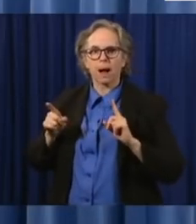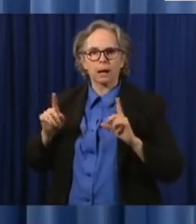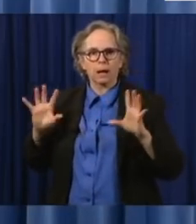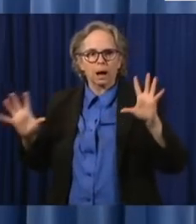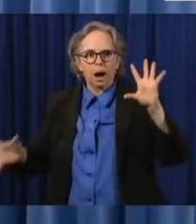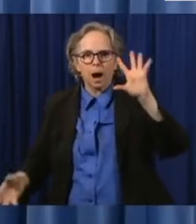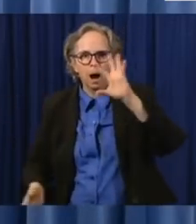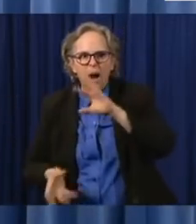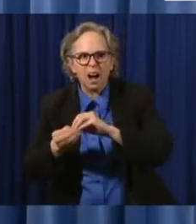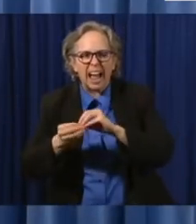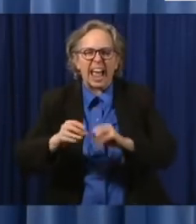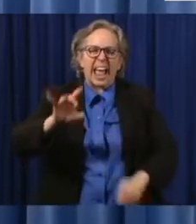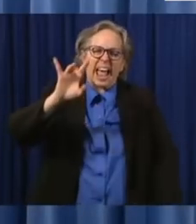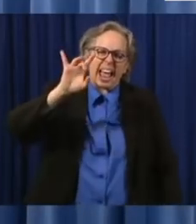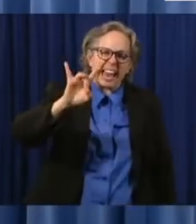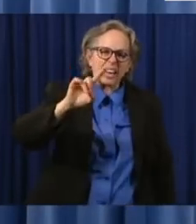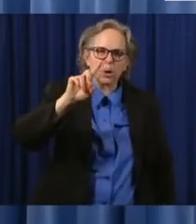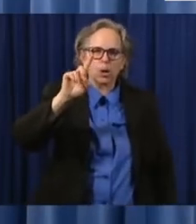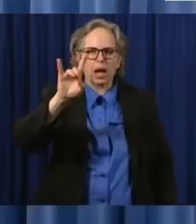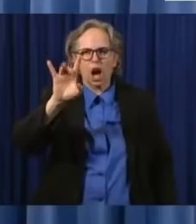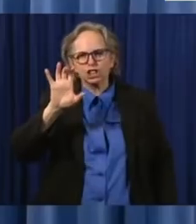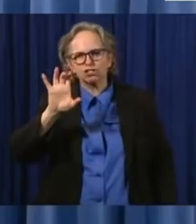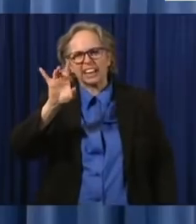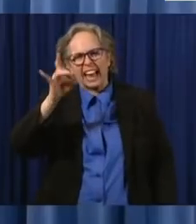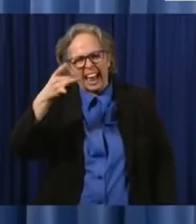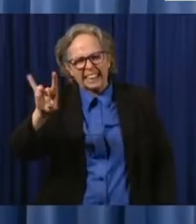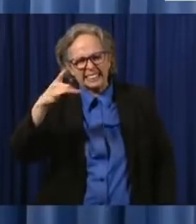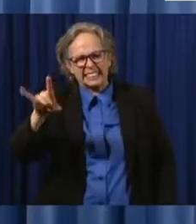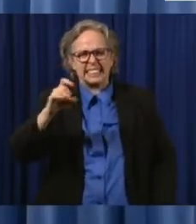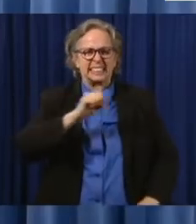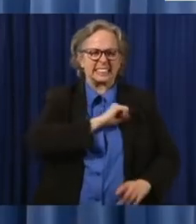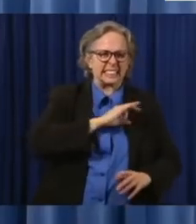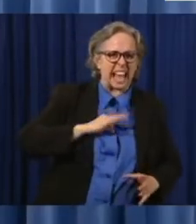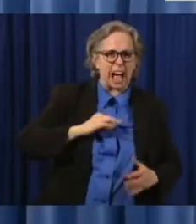818 staff and residents have tested negative.